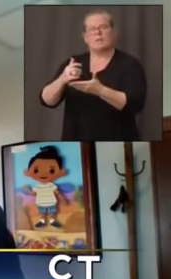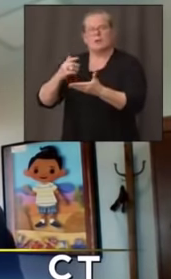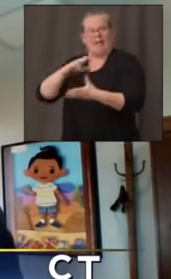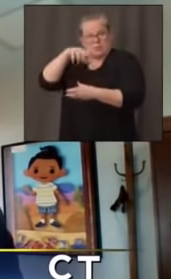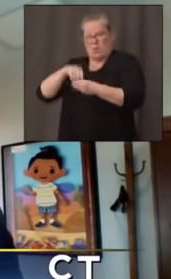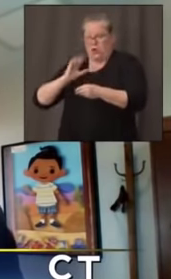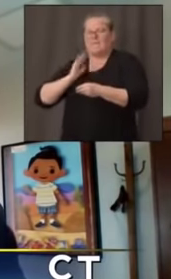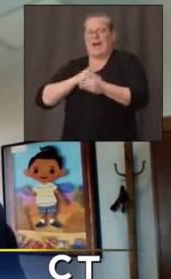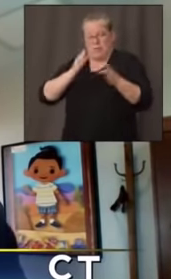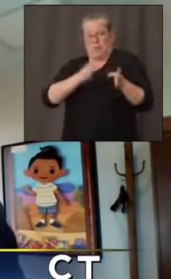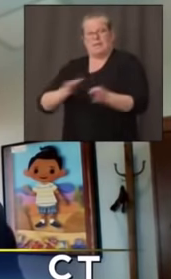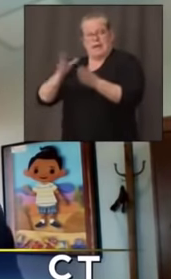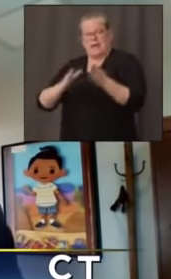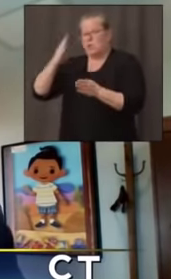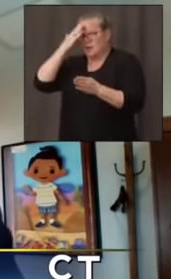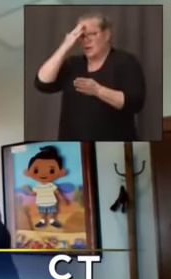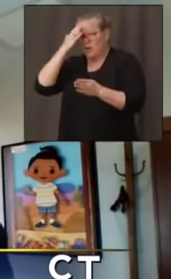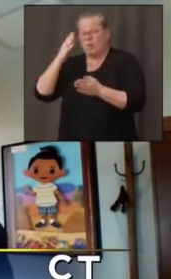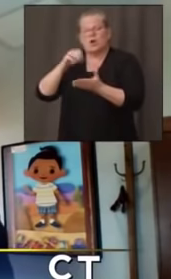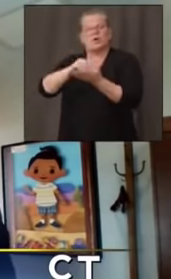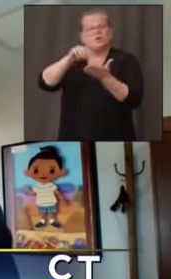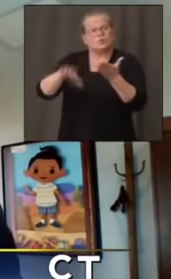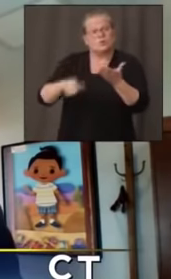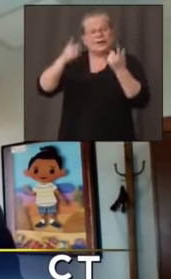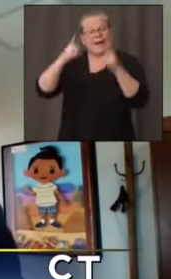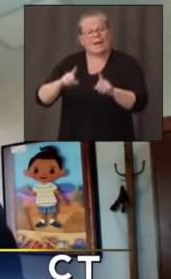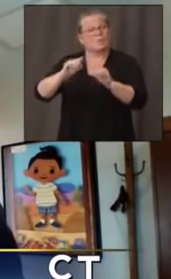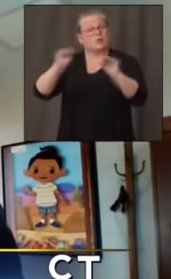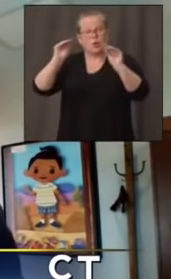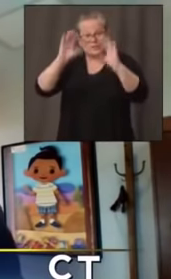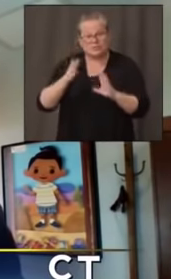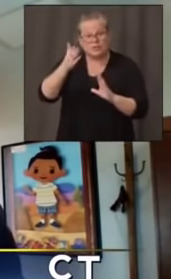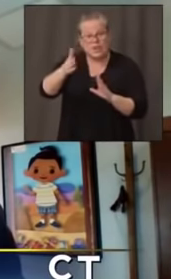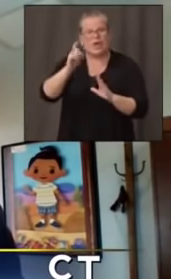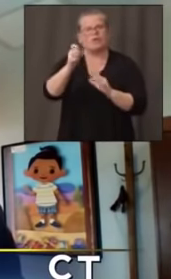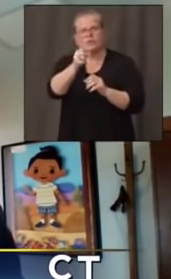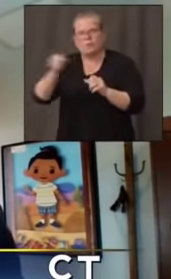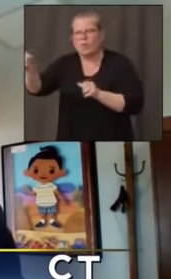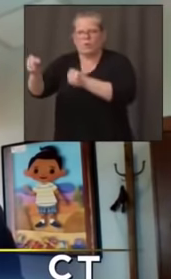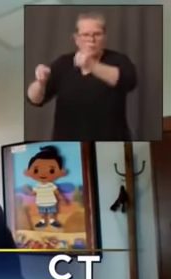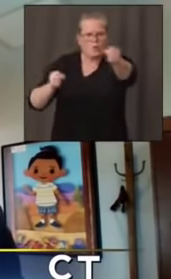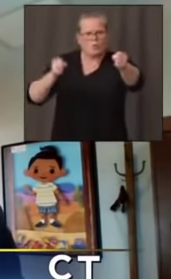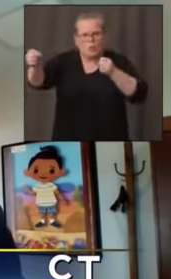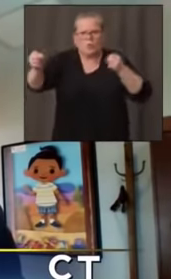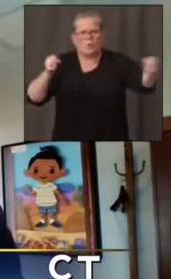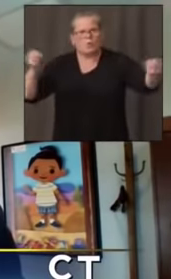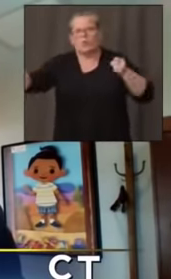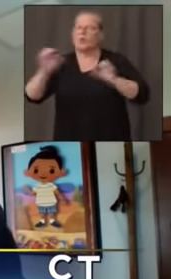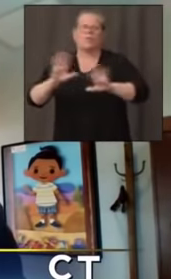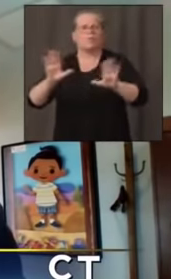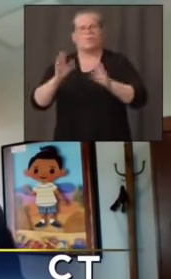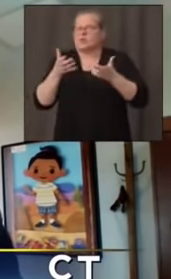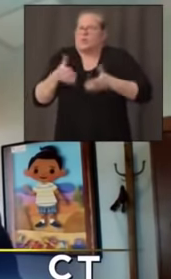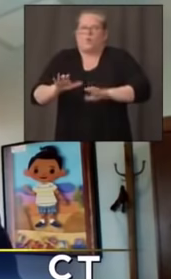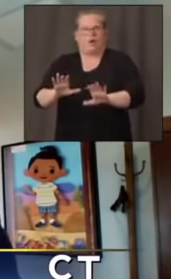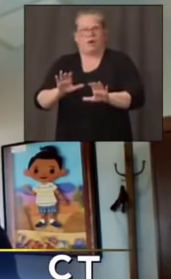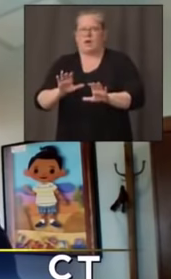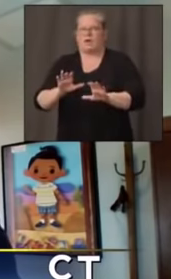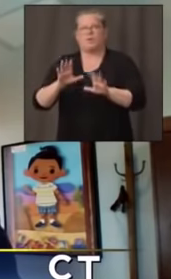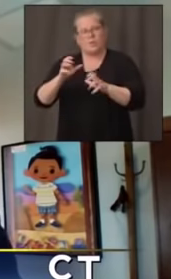don't end up moving students from one classroom to another classroom and then creating an environment where we have more students in a class than there should be.